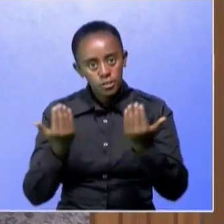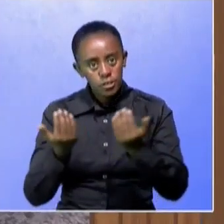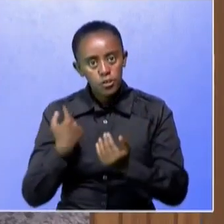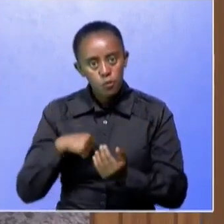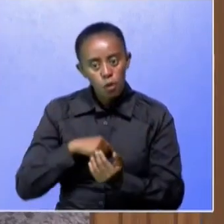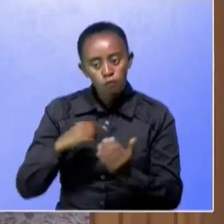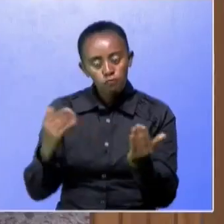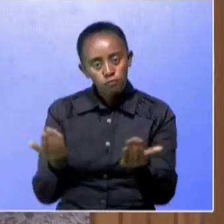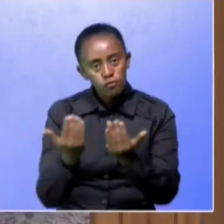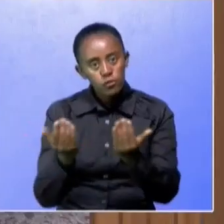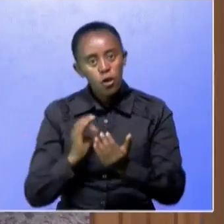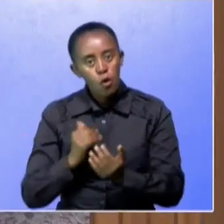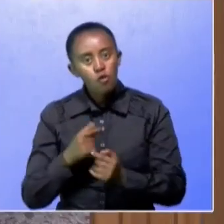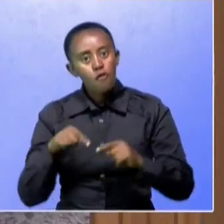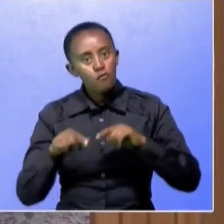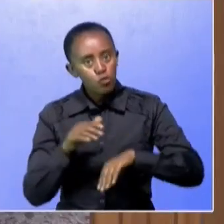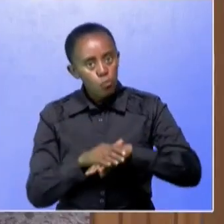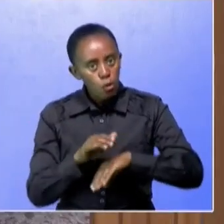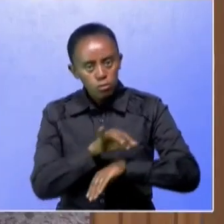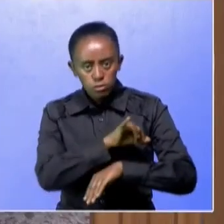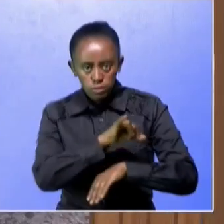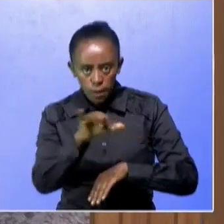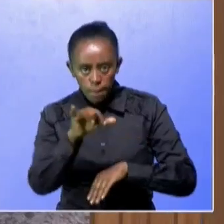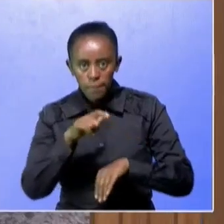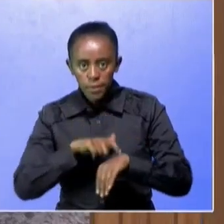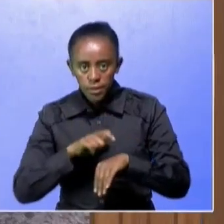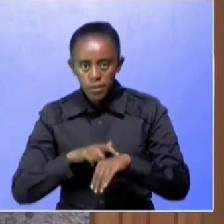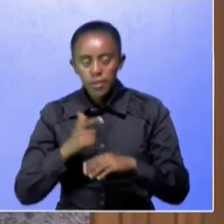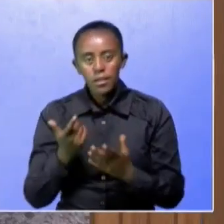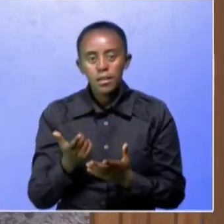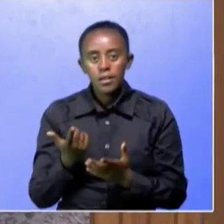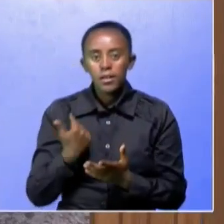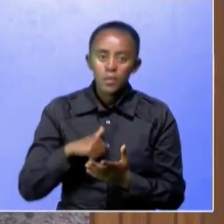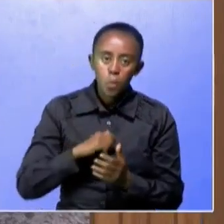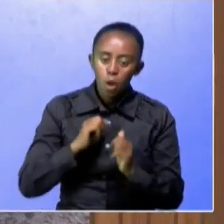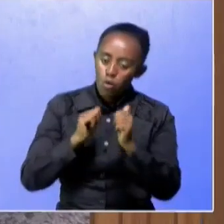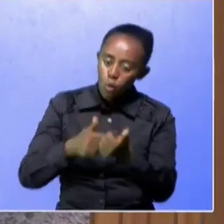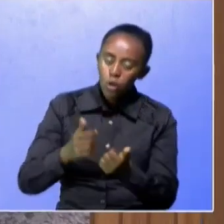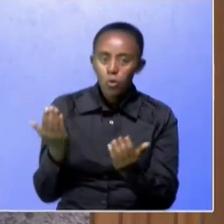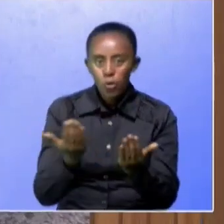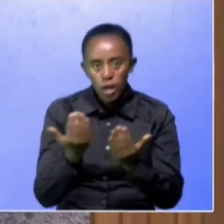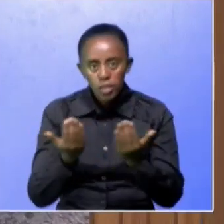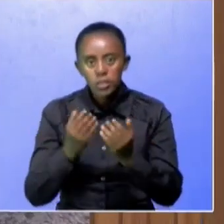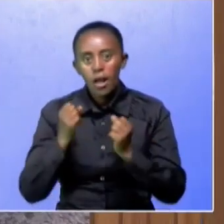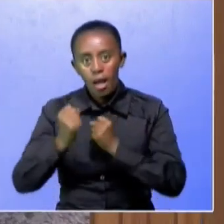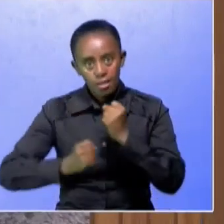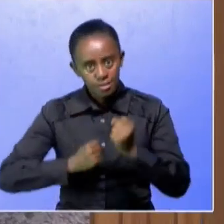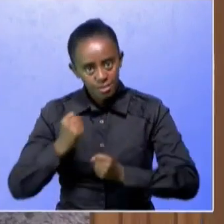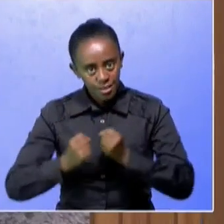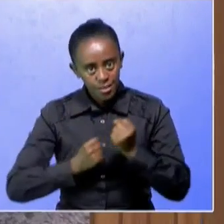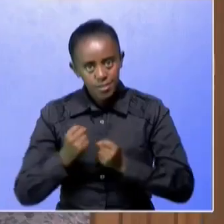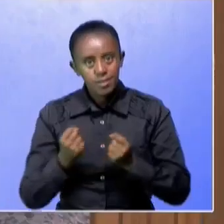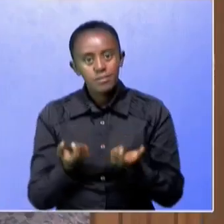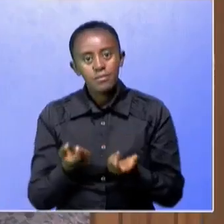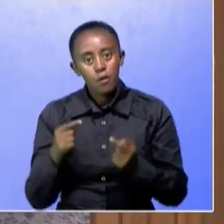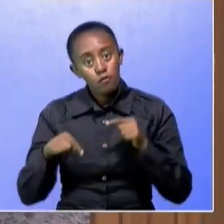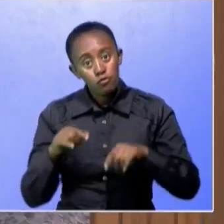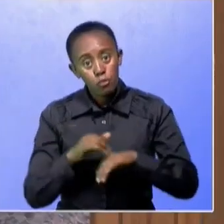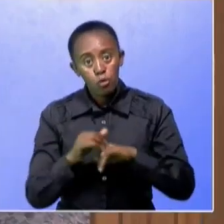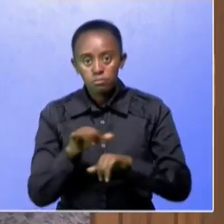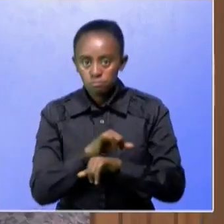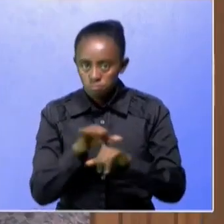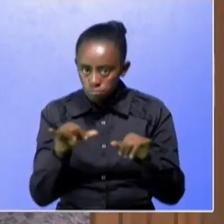to encourage our football at the same time as if we are rewarding or encouraging the athletes, the football also